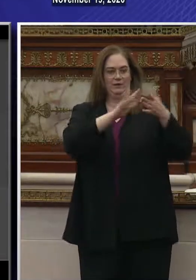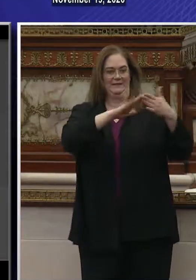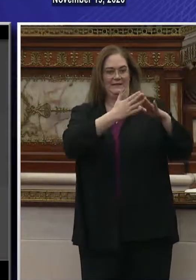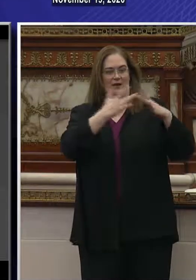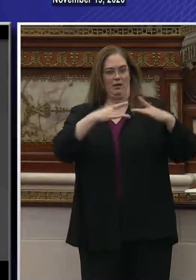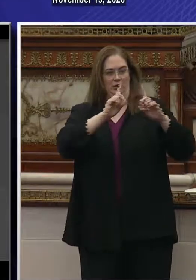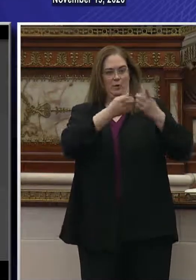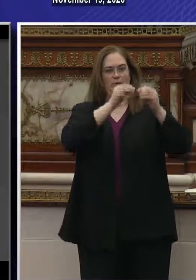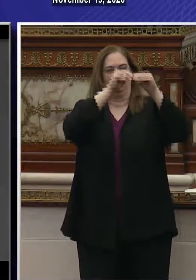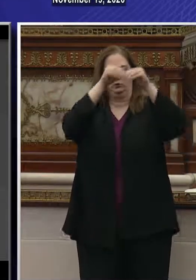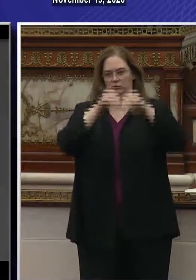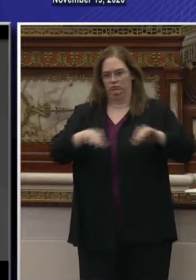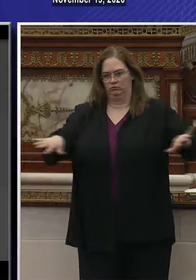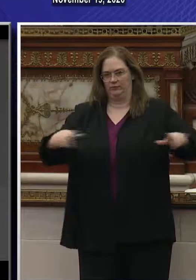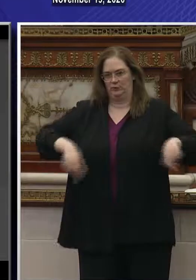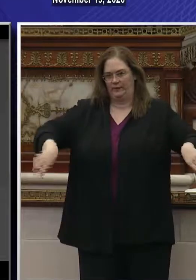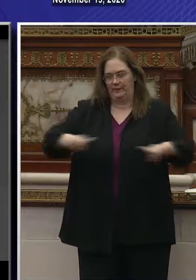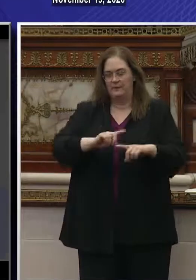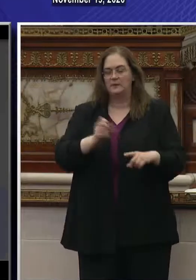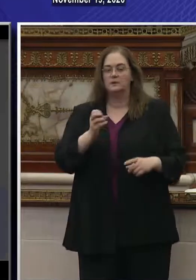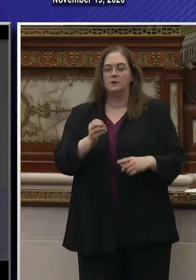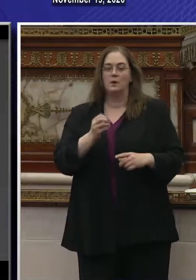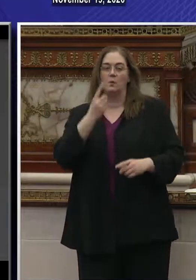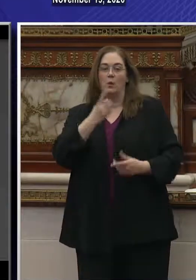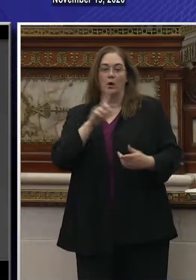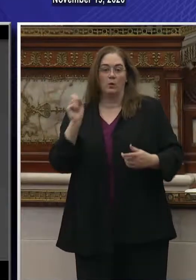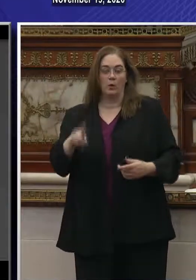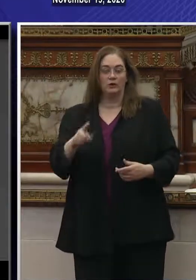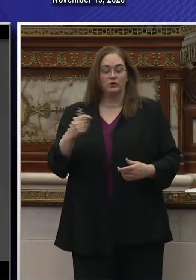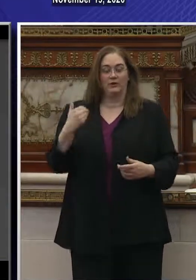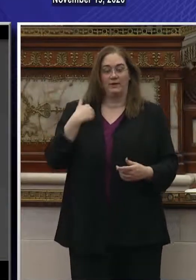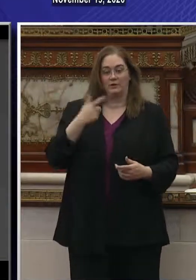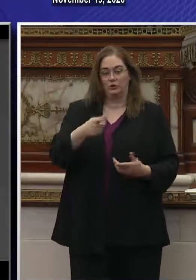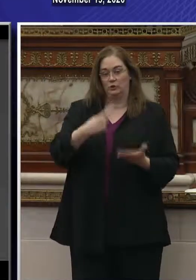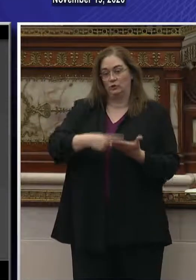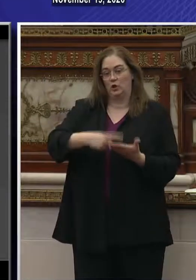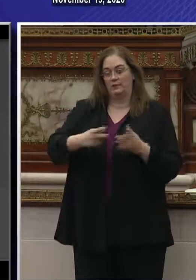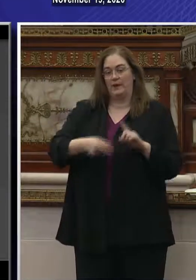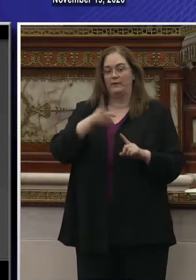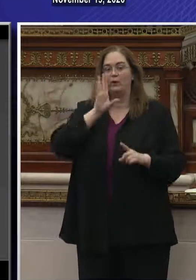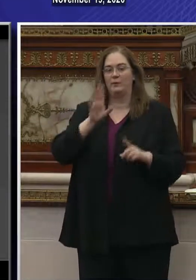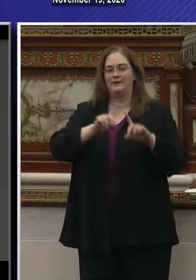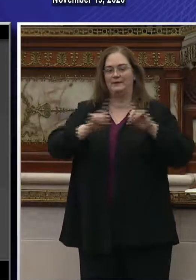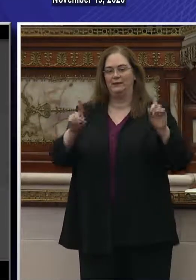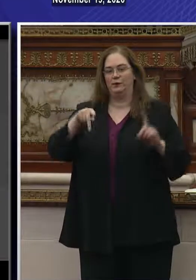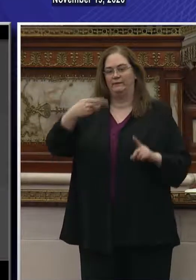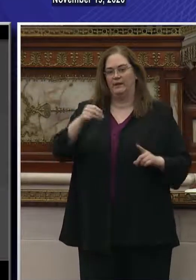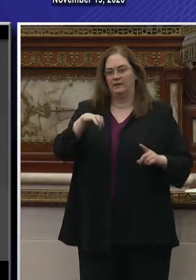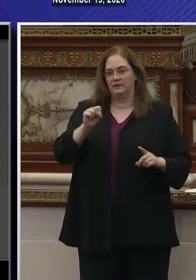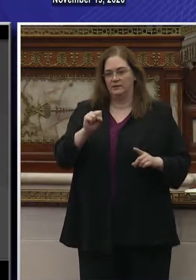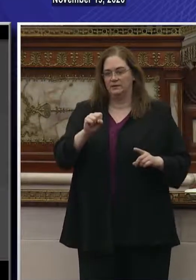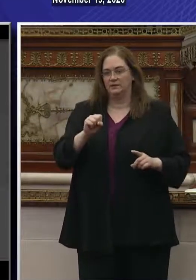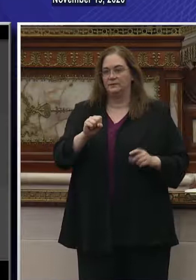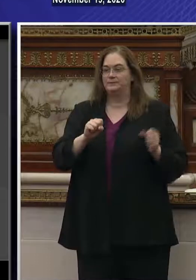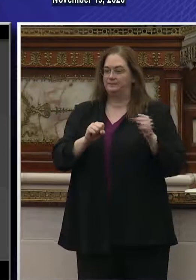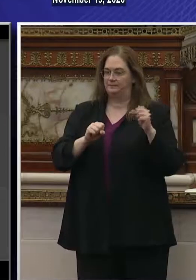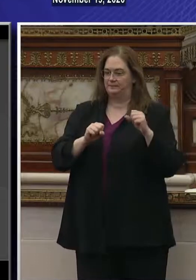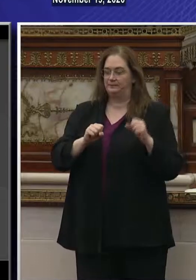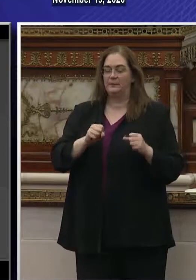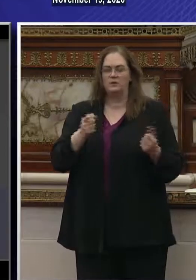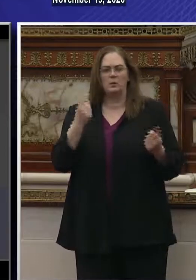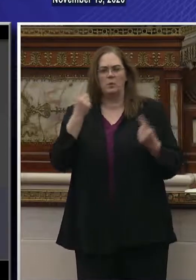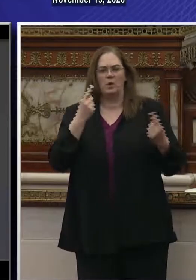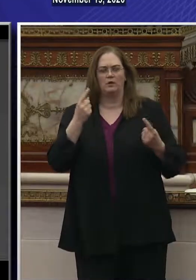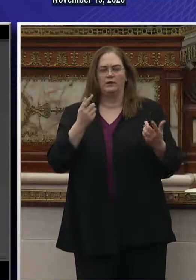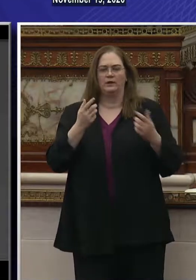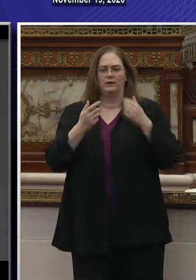health department. And so one of the questions I had is, you talked about that there would be different phases. Mm-hmm. And so I'm wondering,